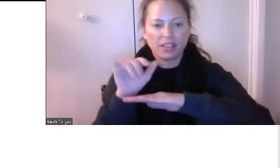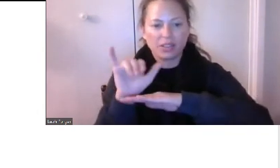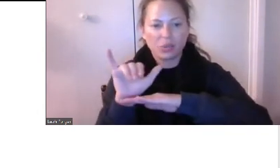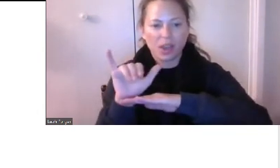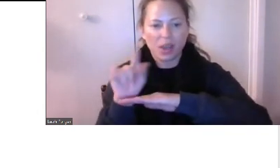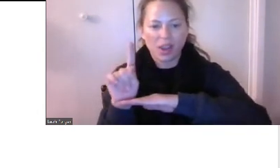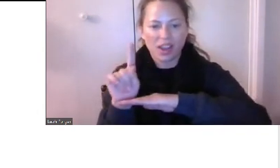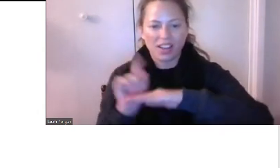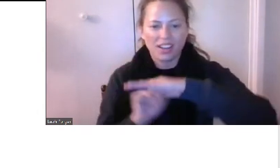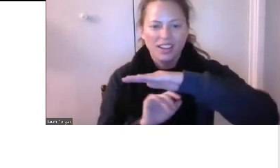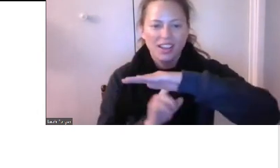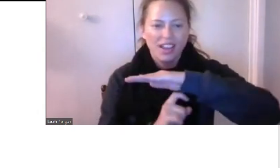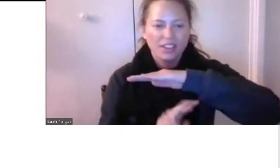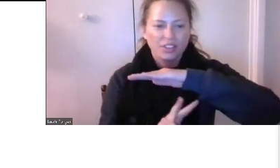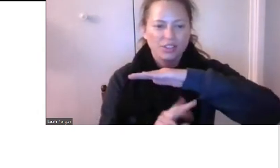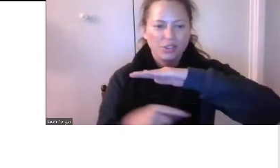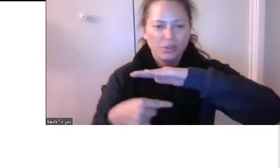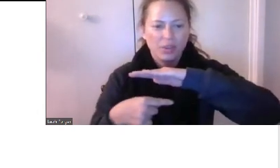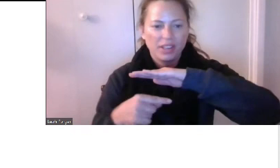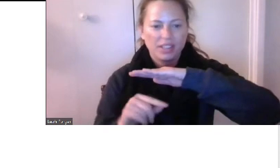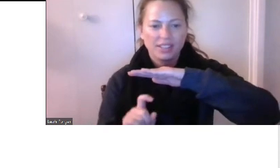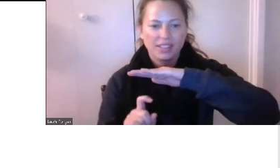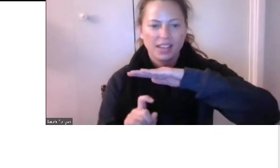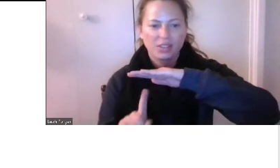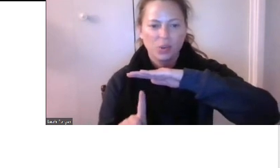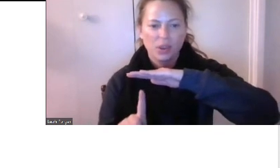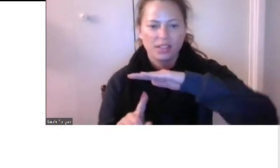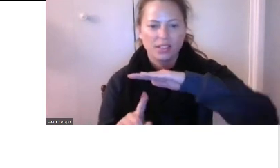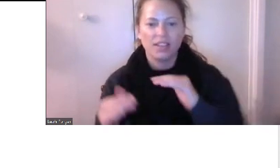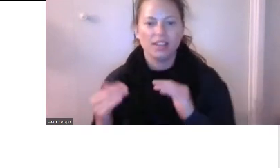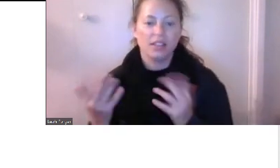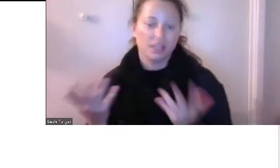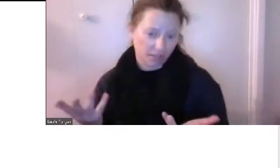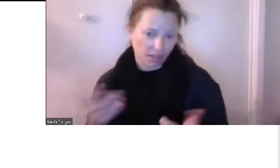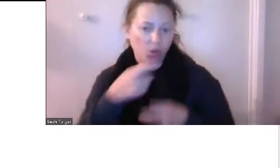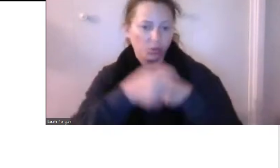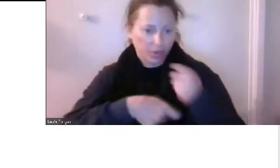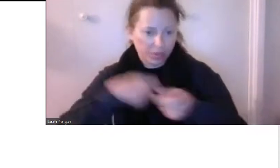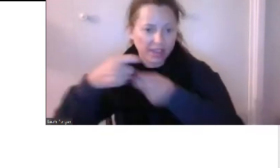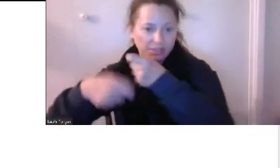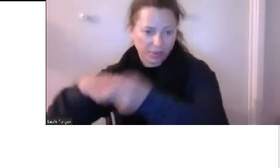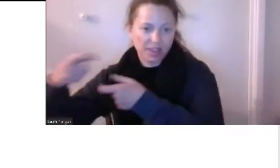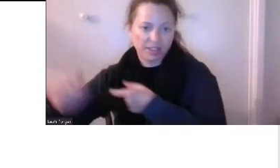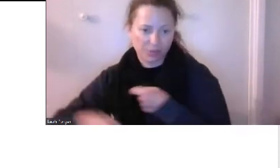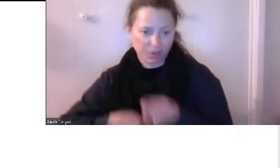Okay, so I have 15 minus 12 over